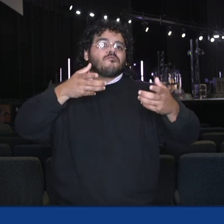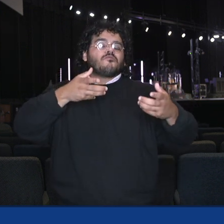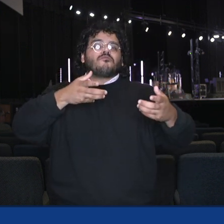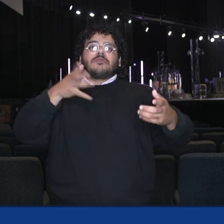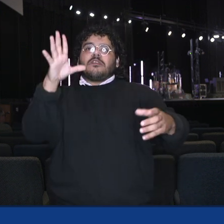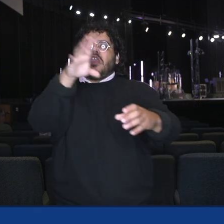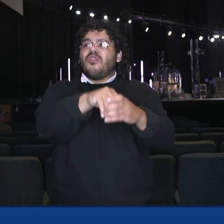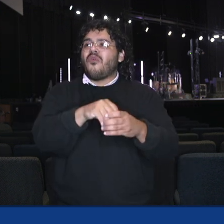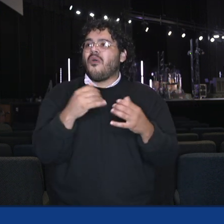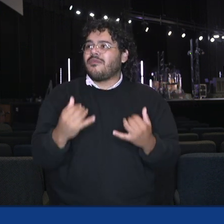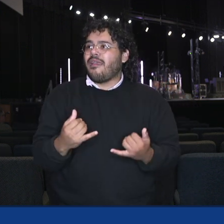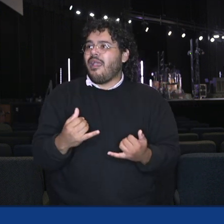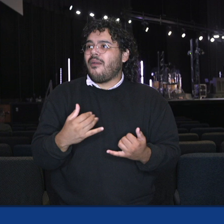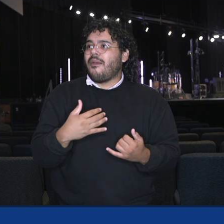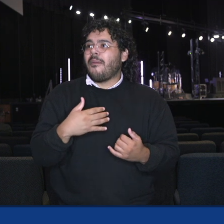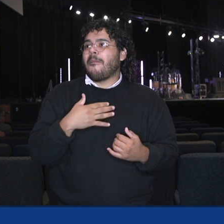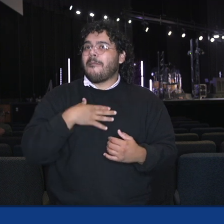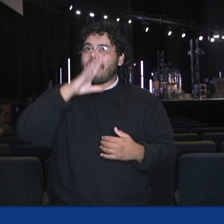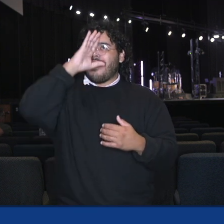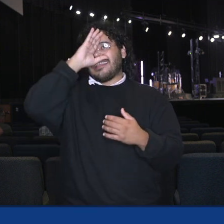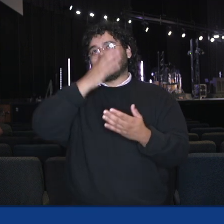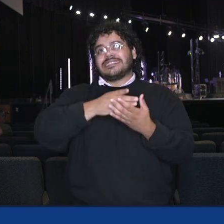safe.